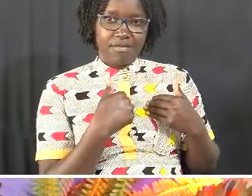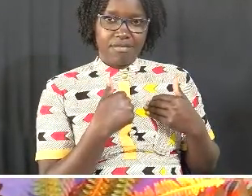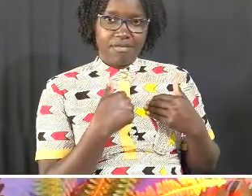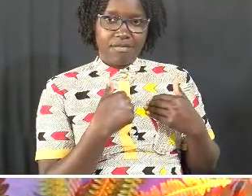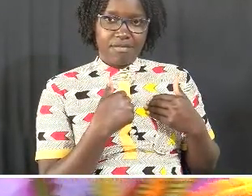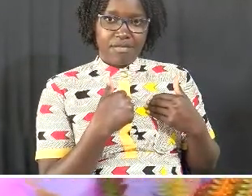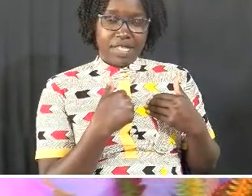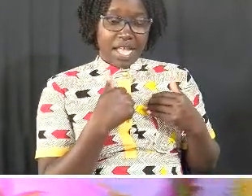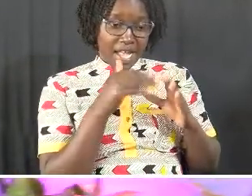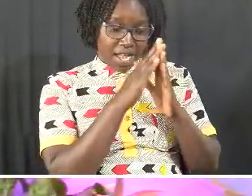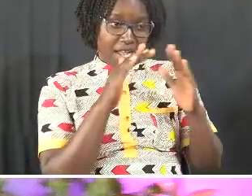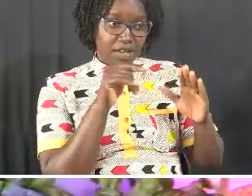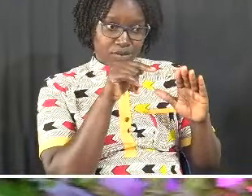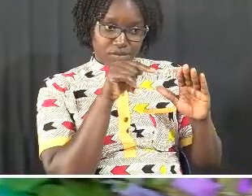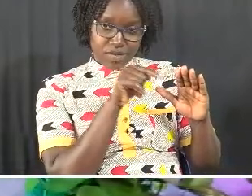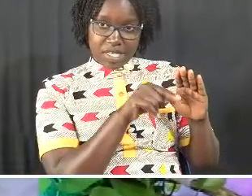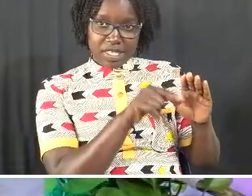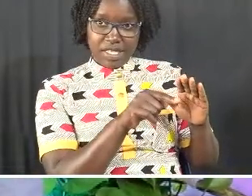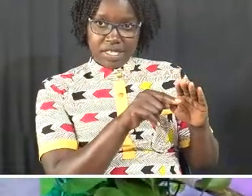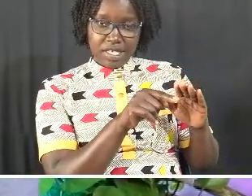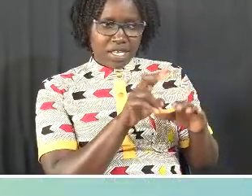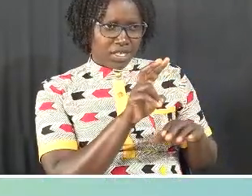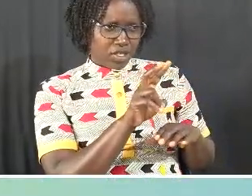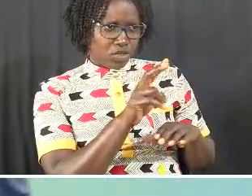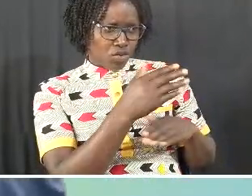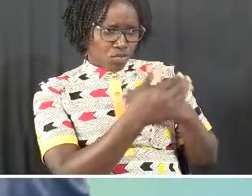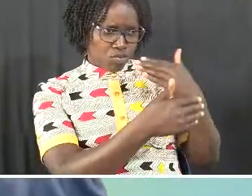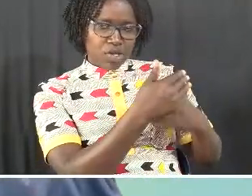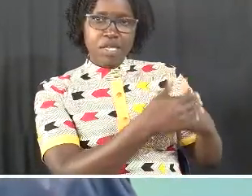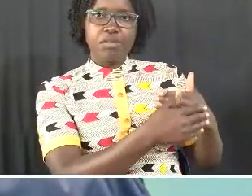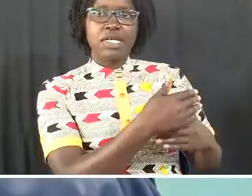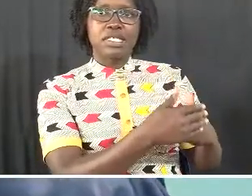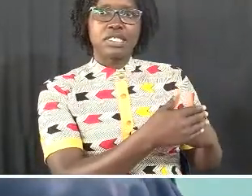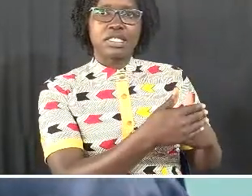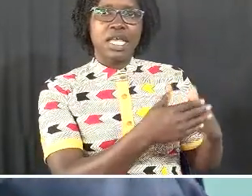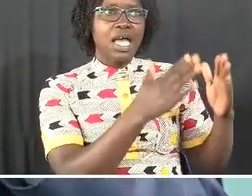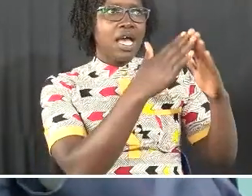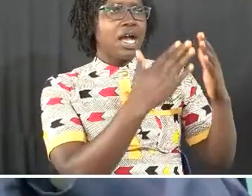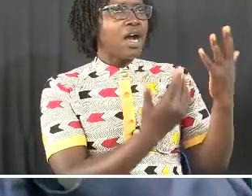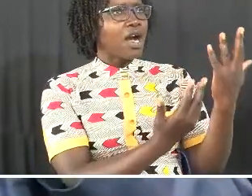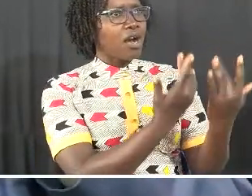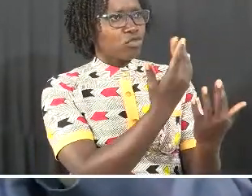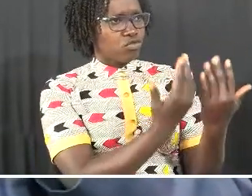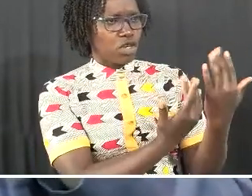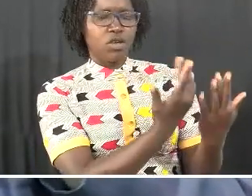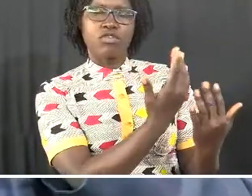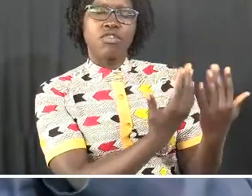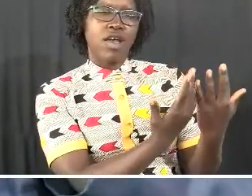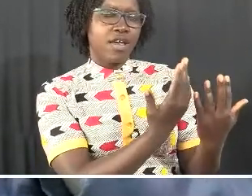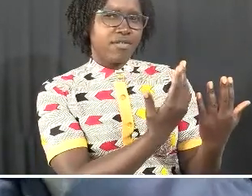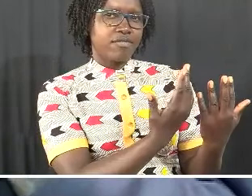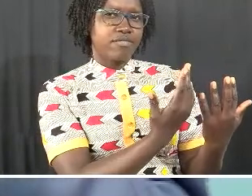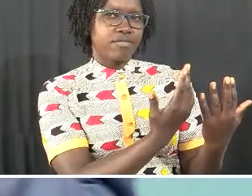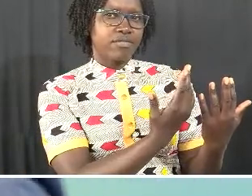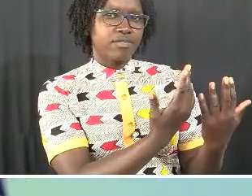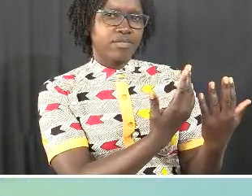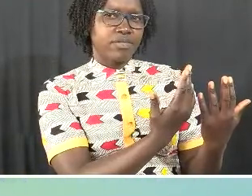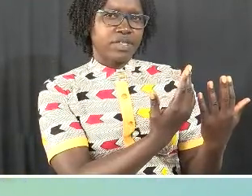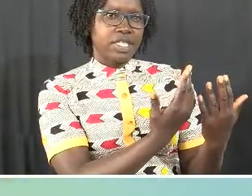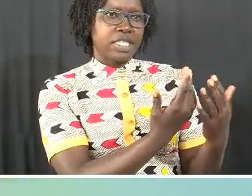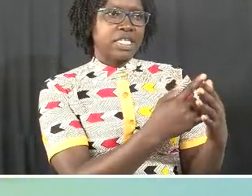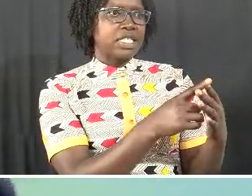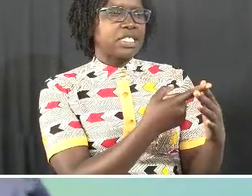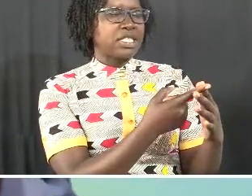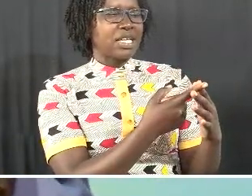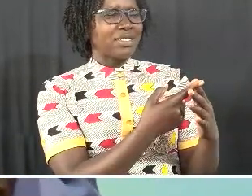And in this house, they saw a neighbor's house on fire. And they began debating